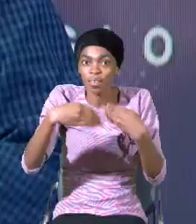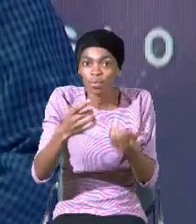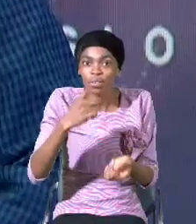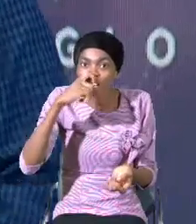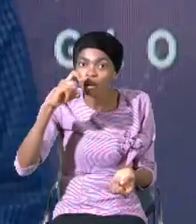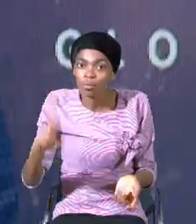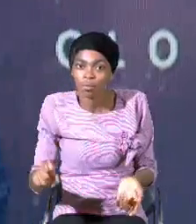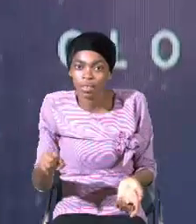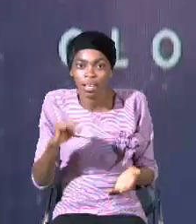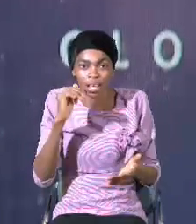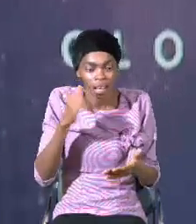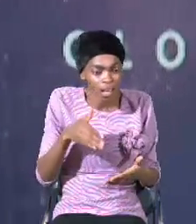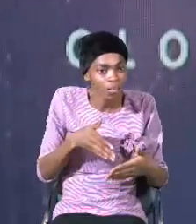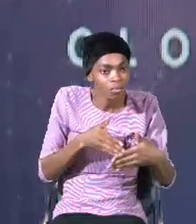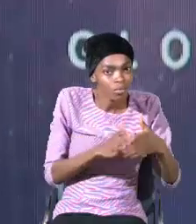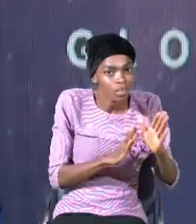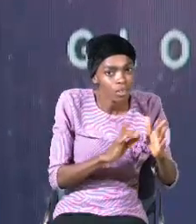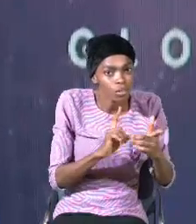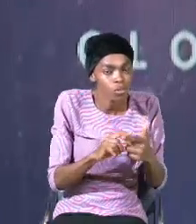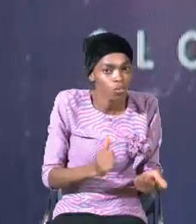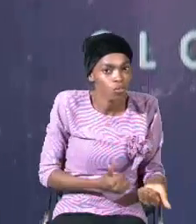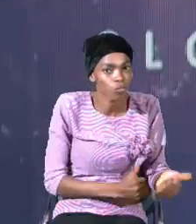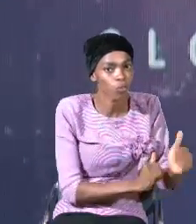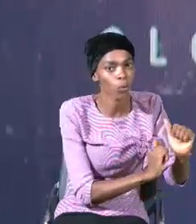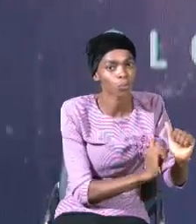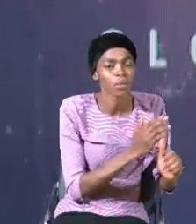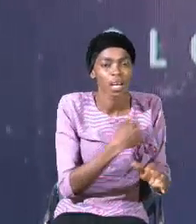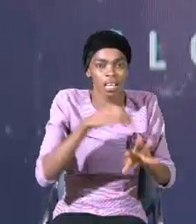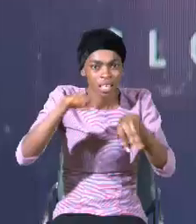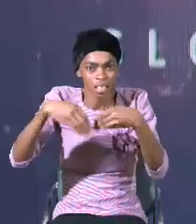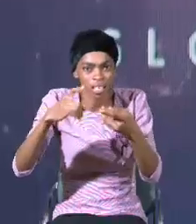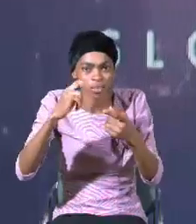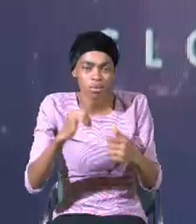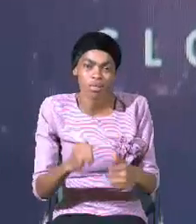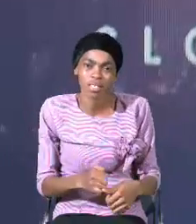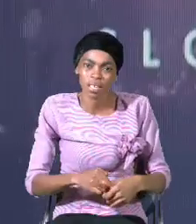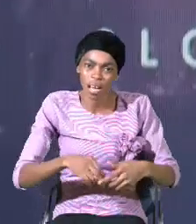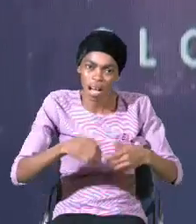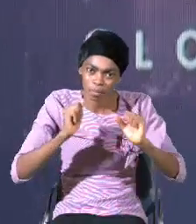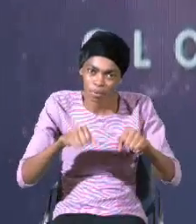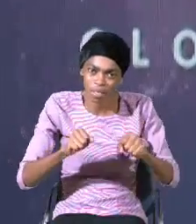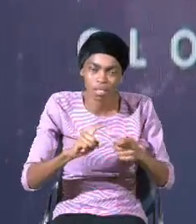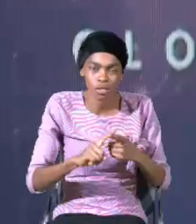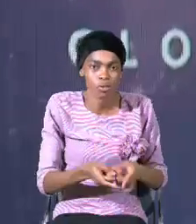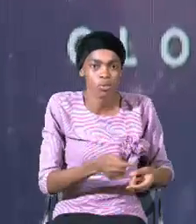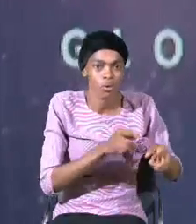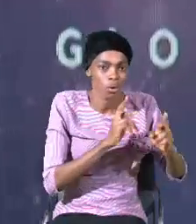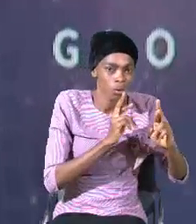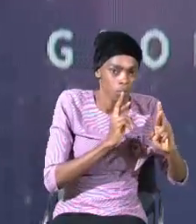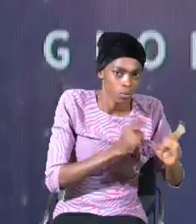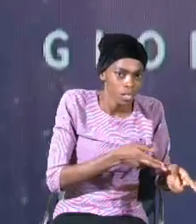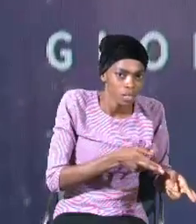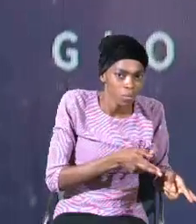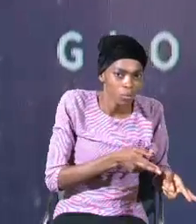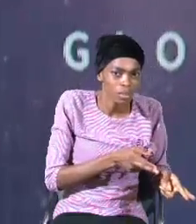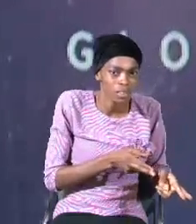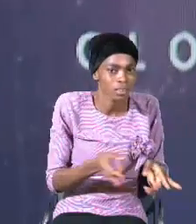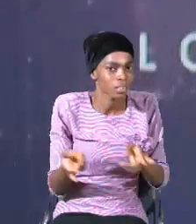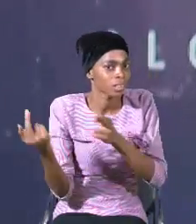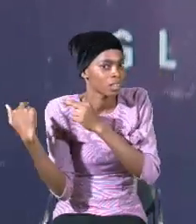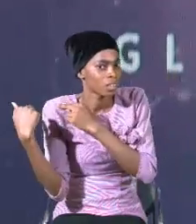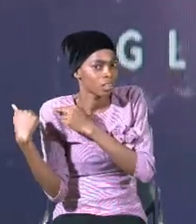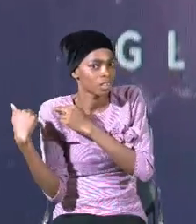to follow. And He gives you the ability to respond. And you respond in an